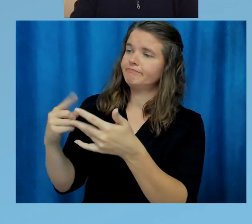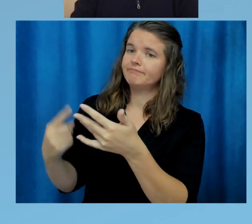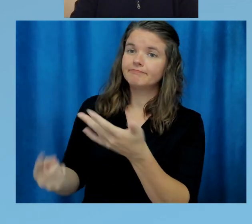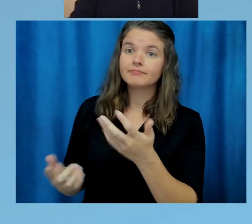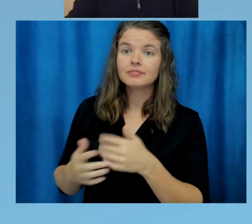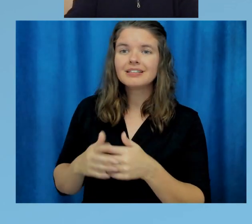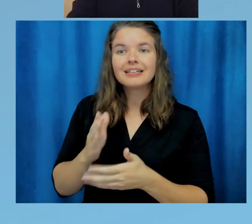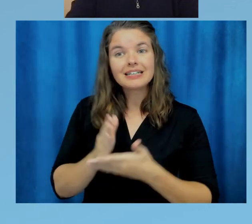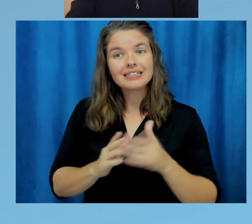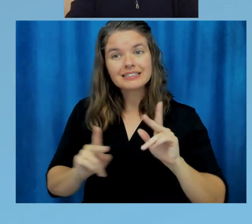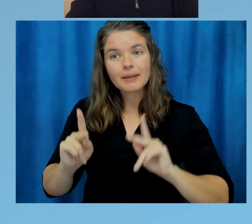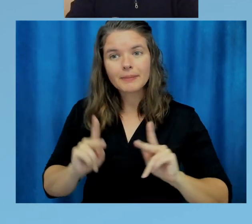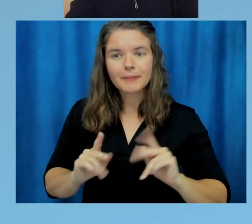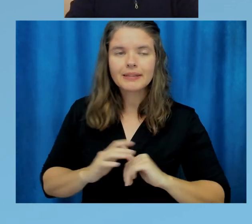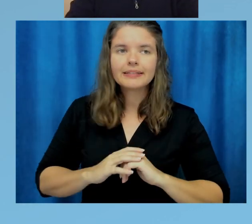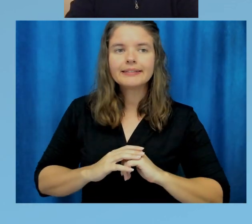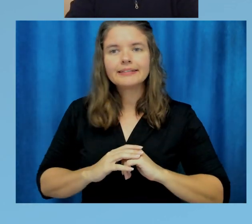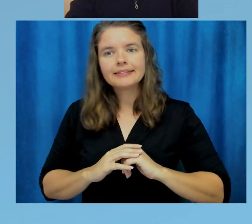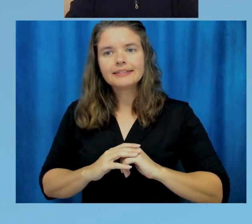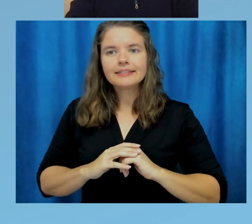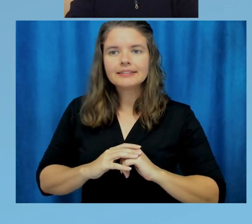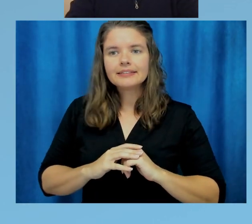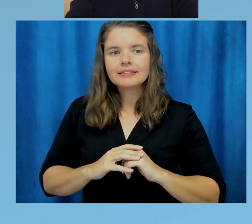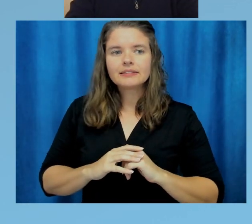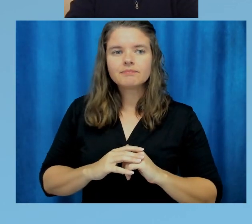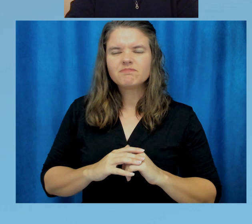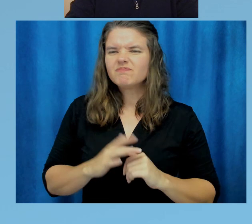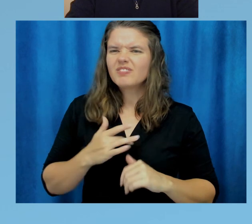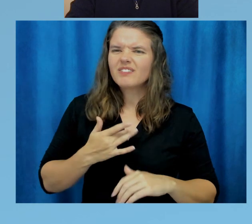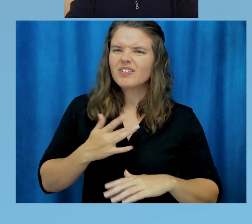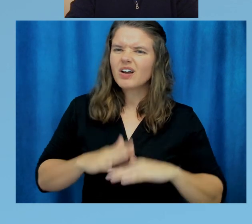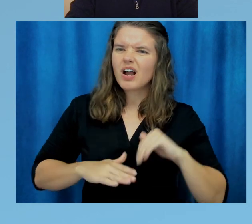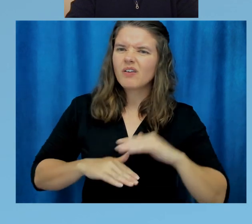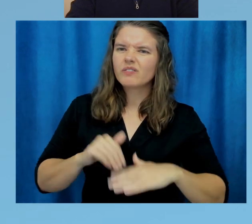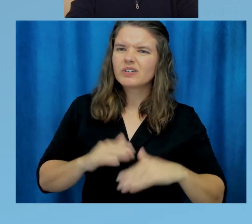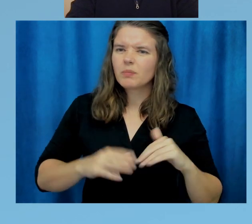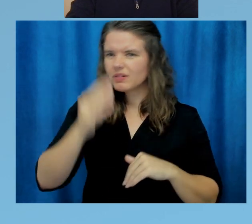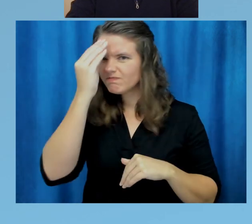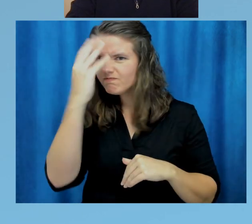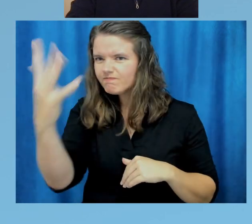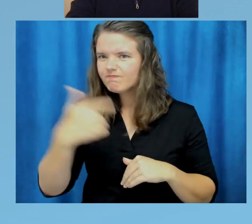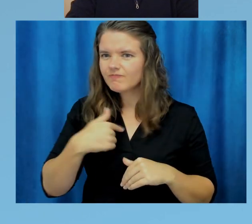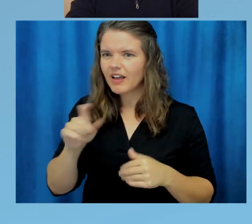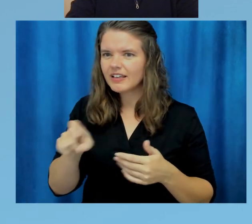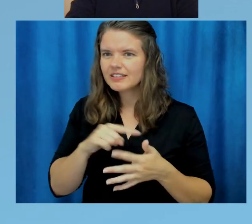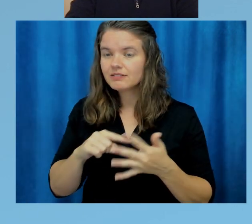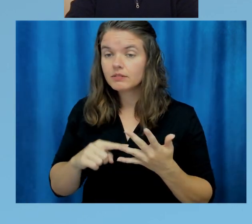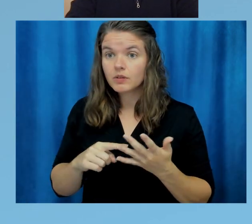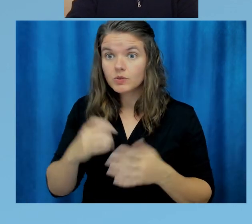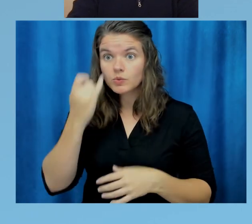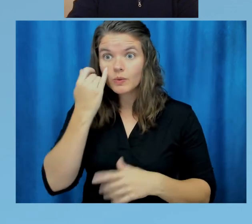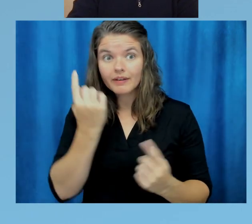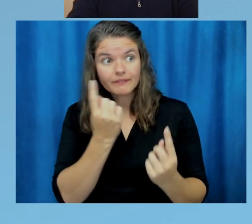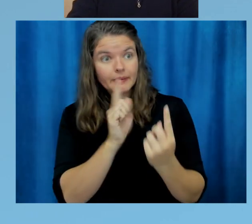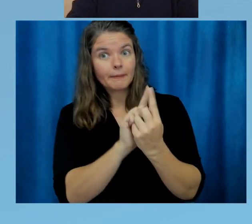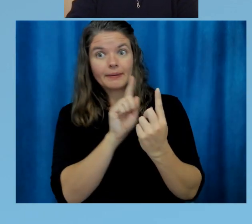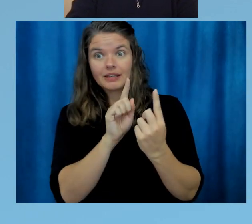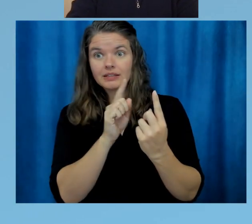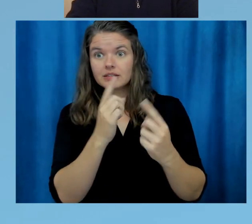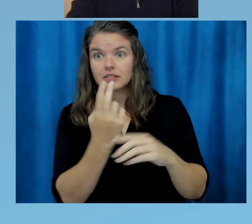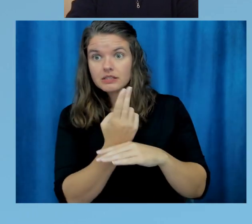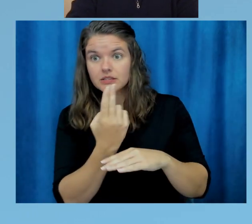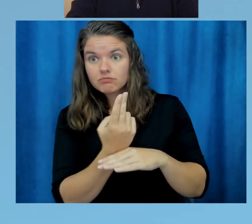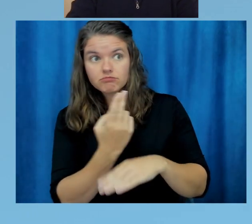people know what I need, but not everybody's feels comfortable doing that. So if you